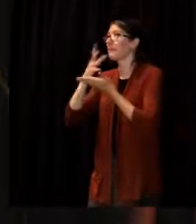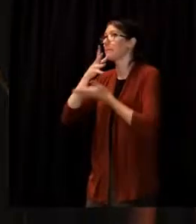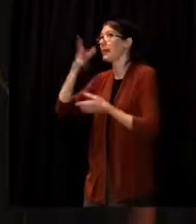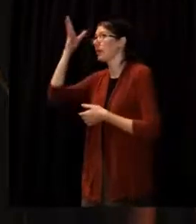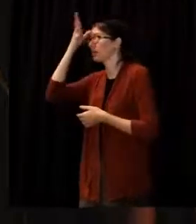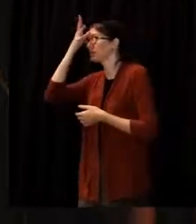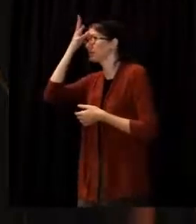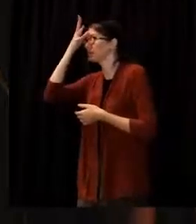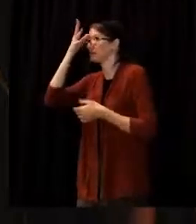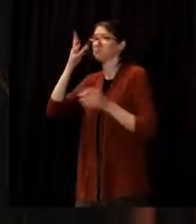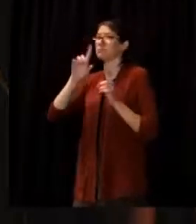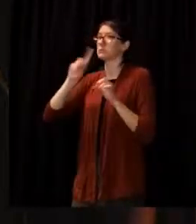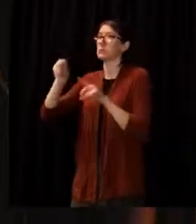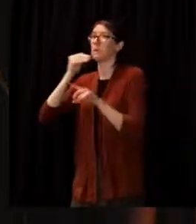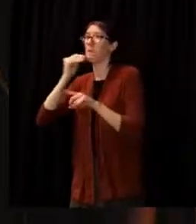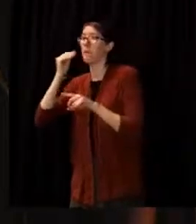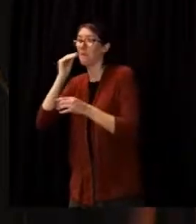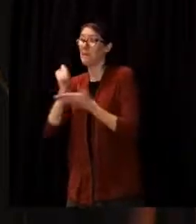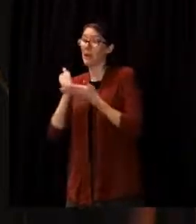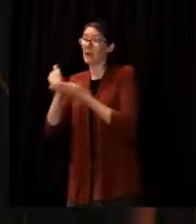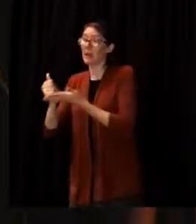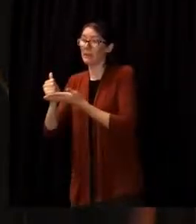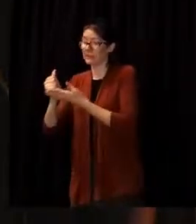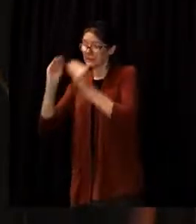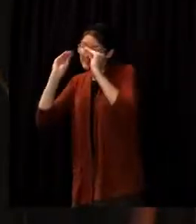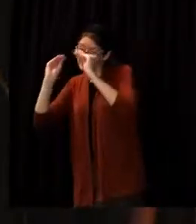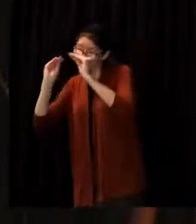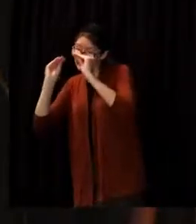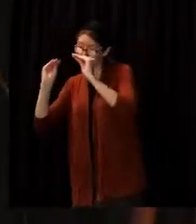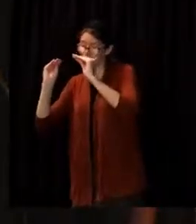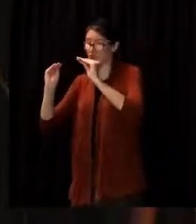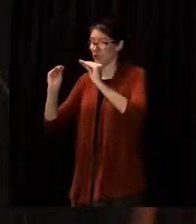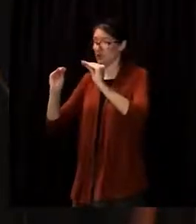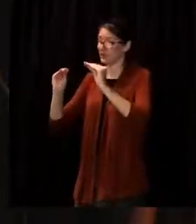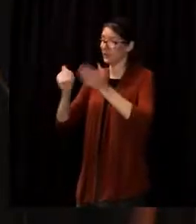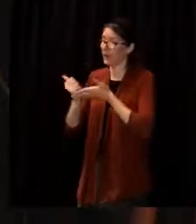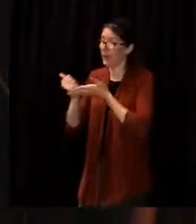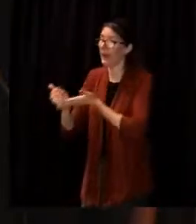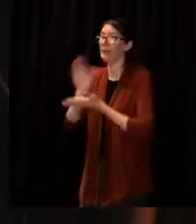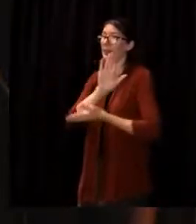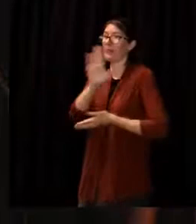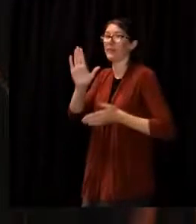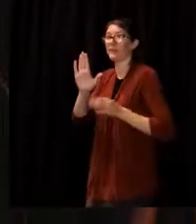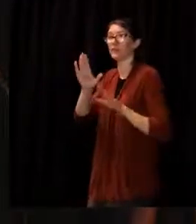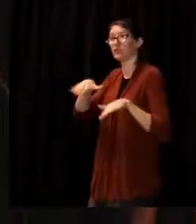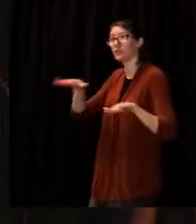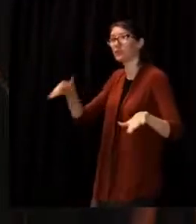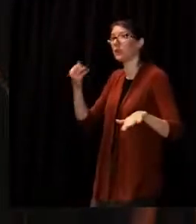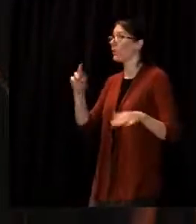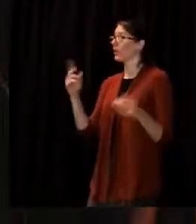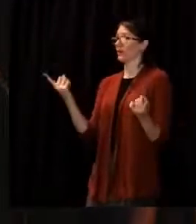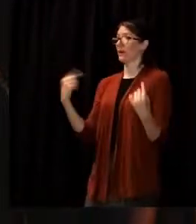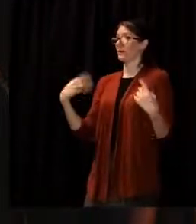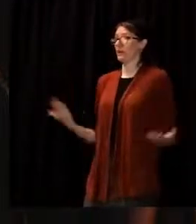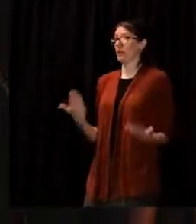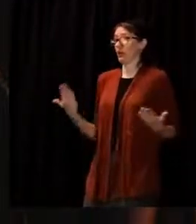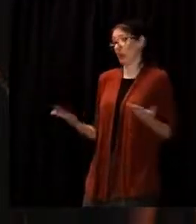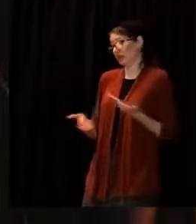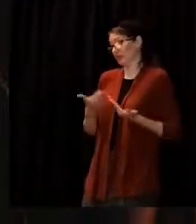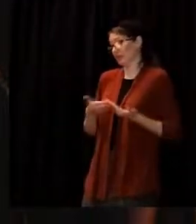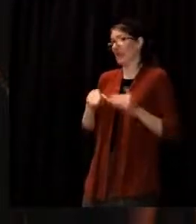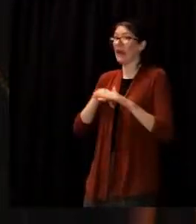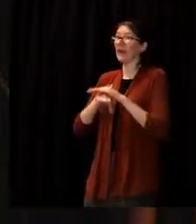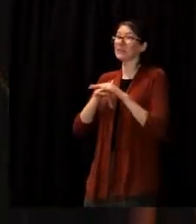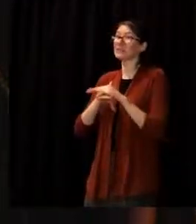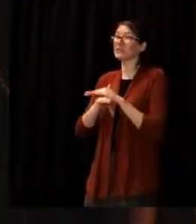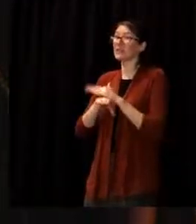can take home to help facilitate devotions and teach and instruct their children. Or maybe just in coming in here, having easy access to